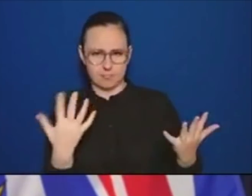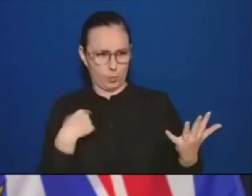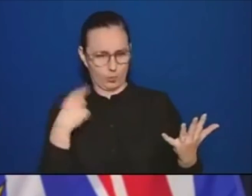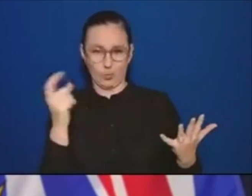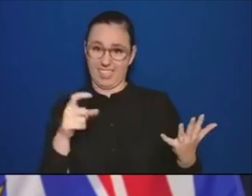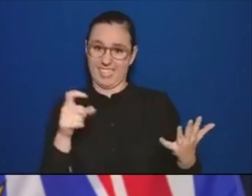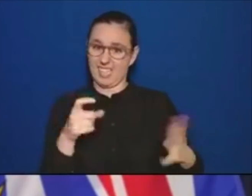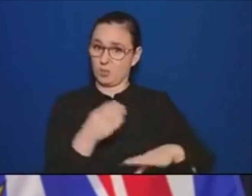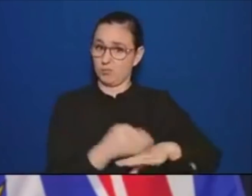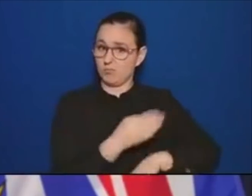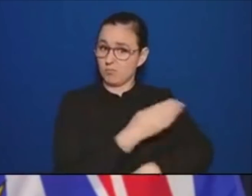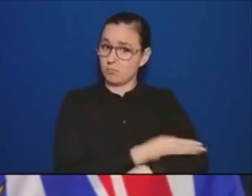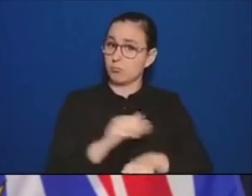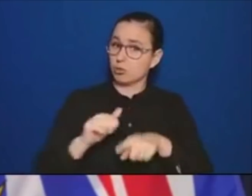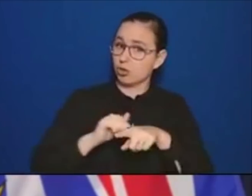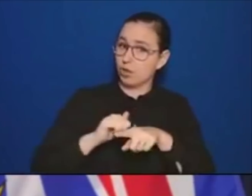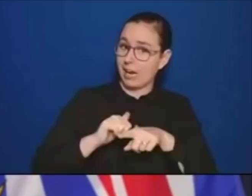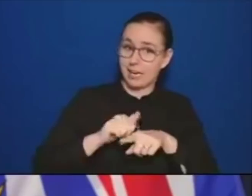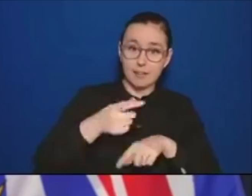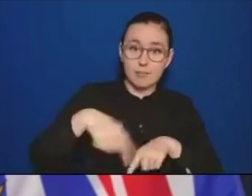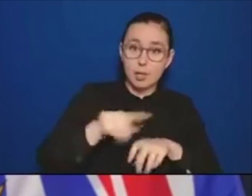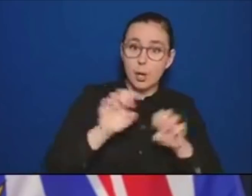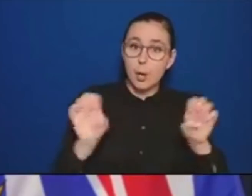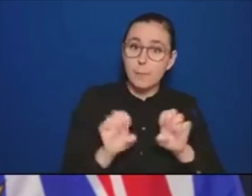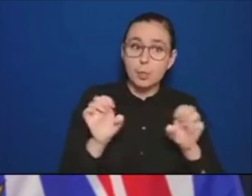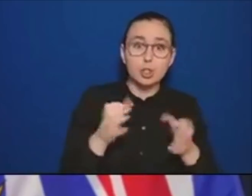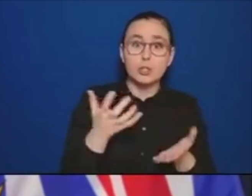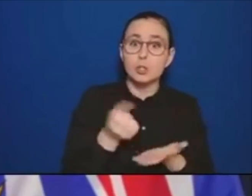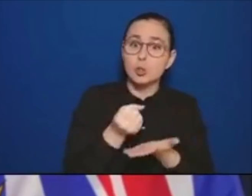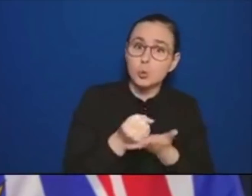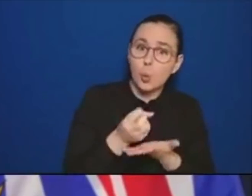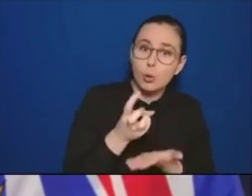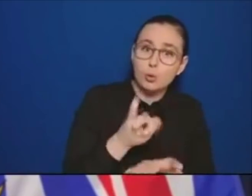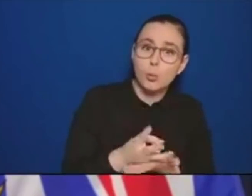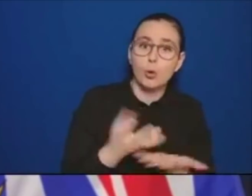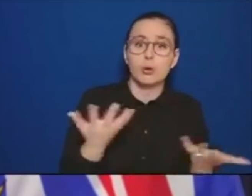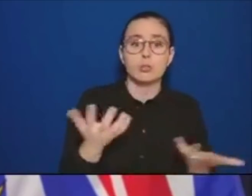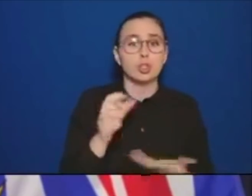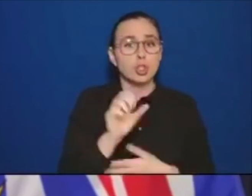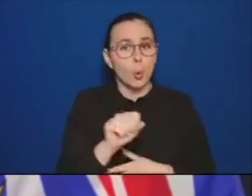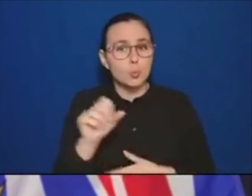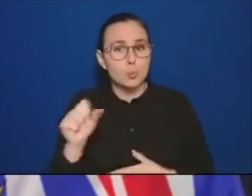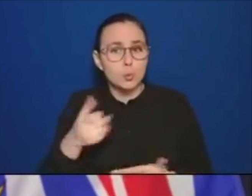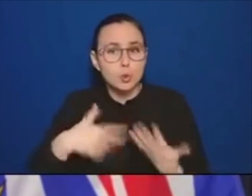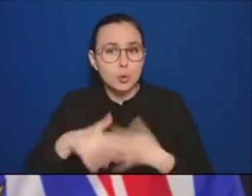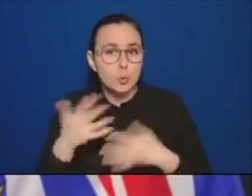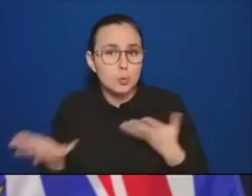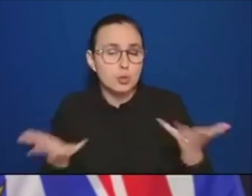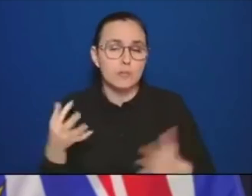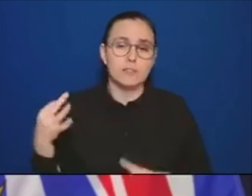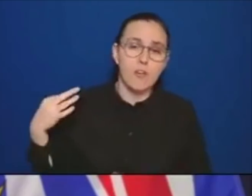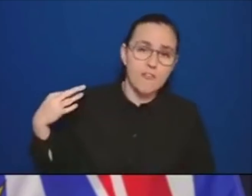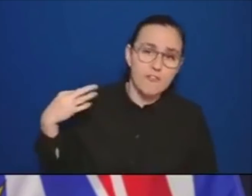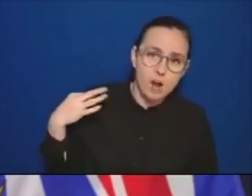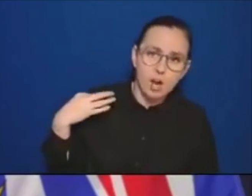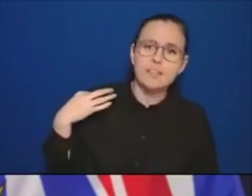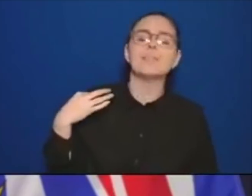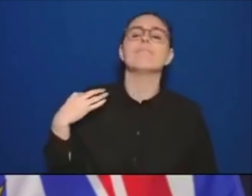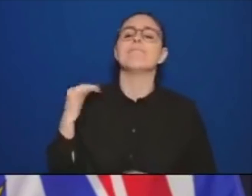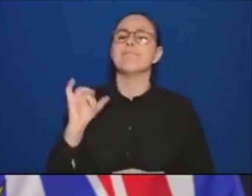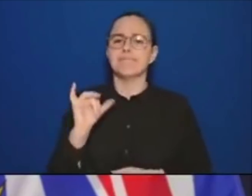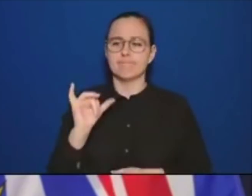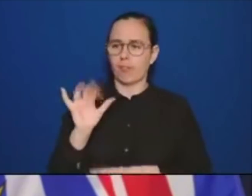social services staff and volunteers, so we have the tools to identify racism and address incidents if and